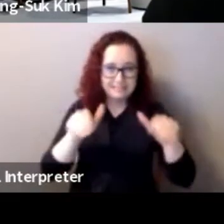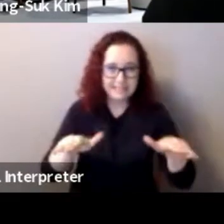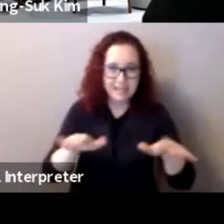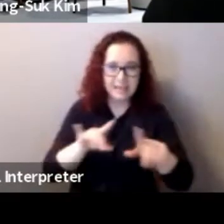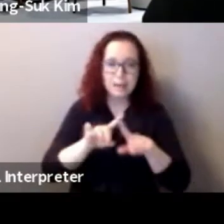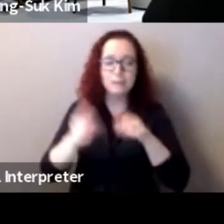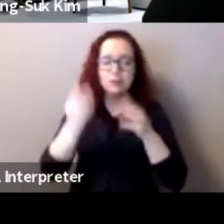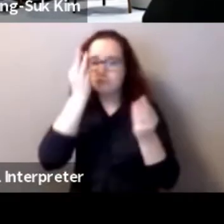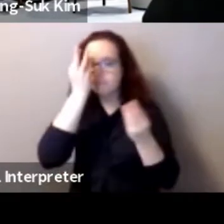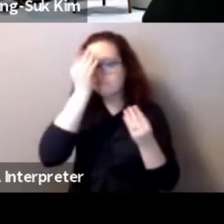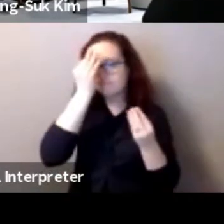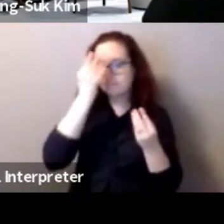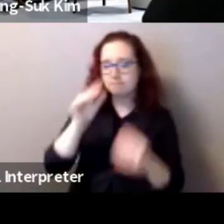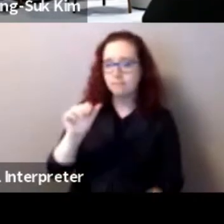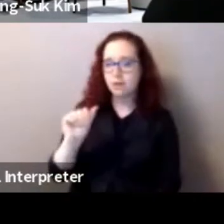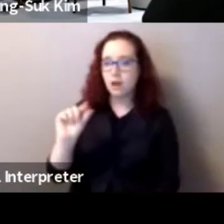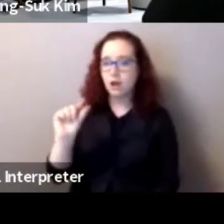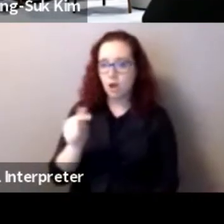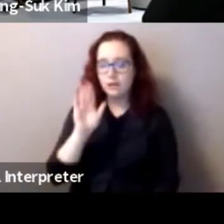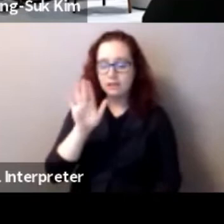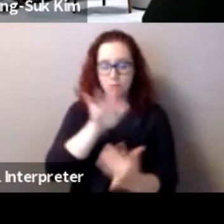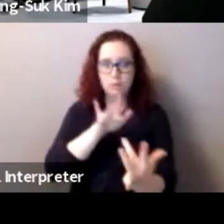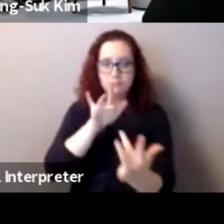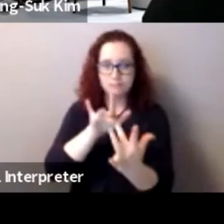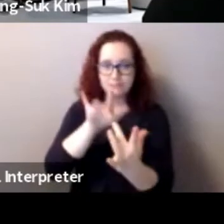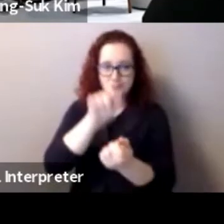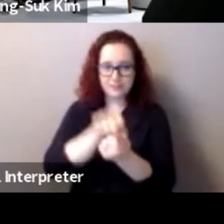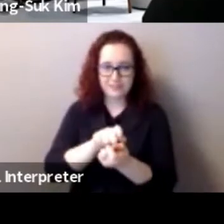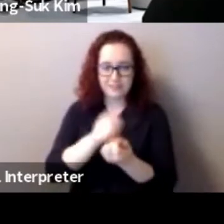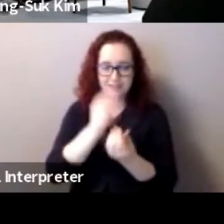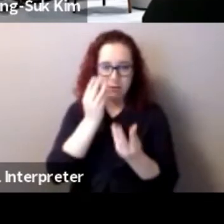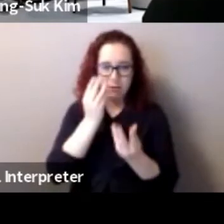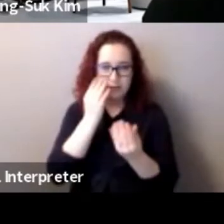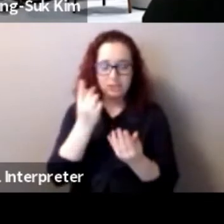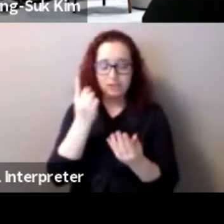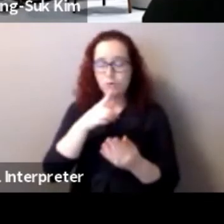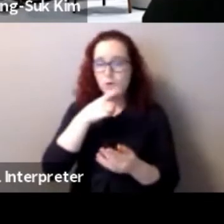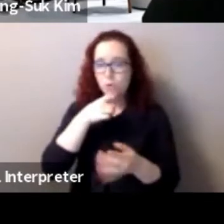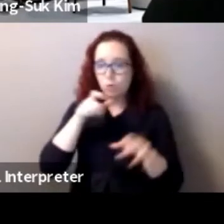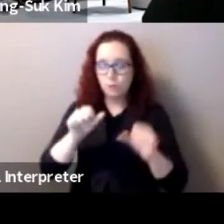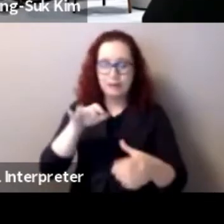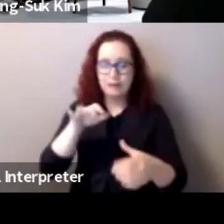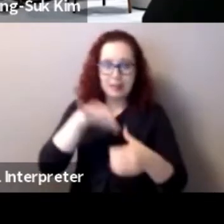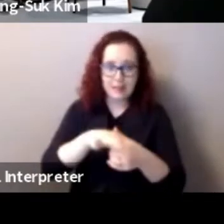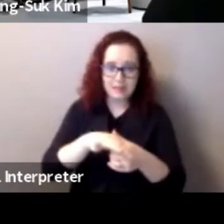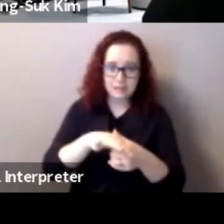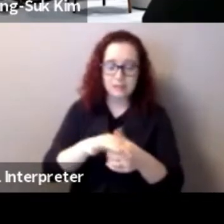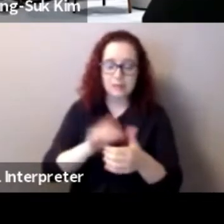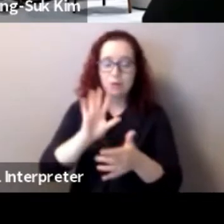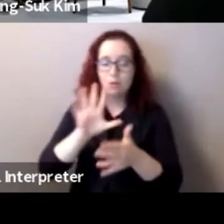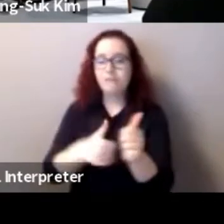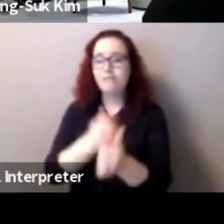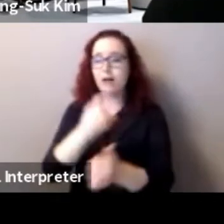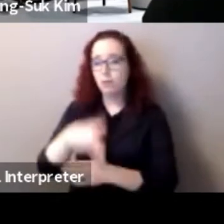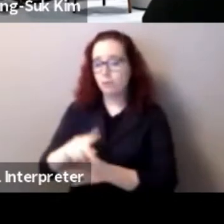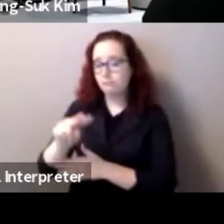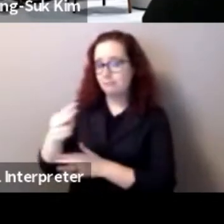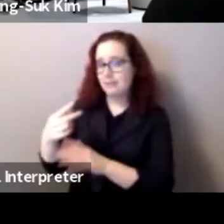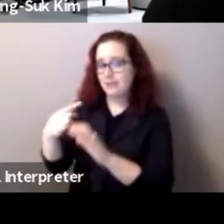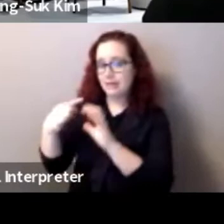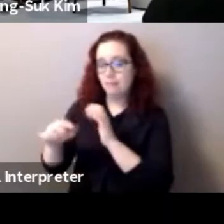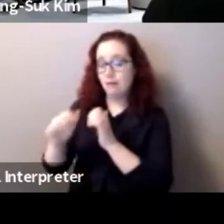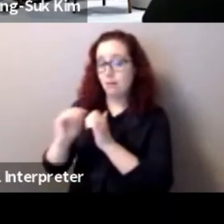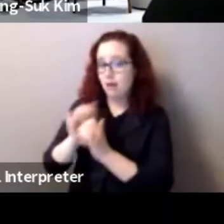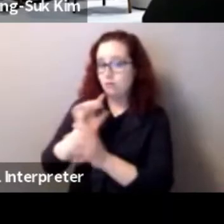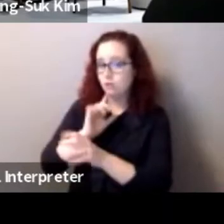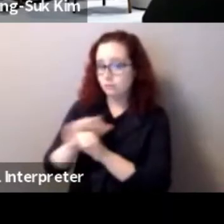I will be in touch with you in August with detailed information about the positions that are up for election. And then I'll follow that up with another email, which is about how to